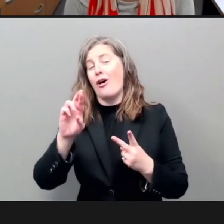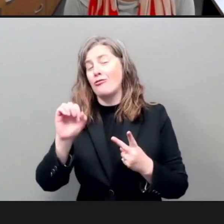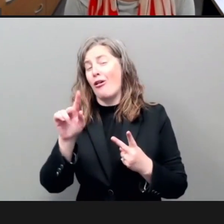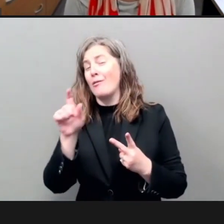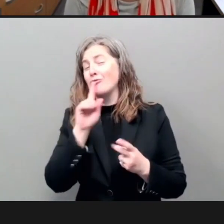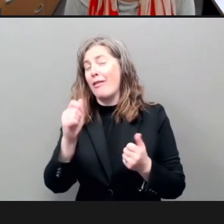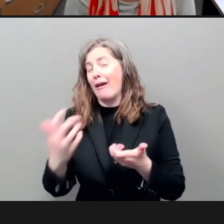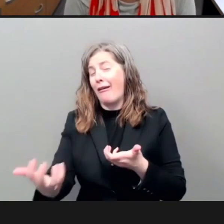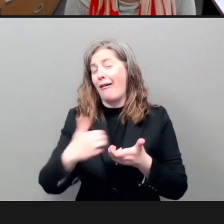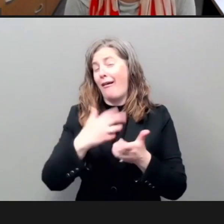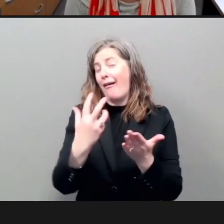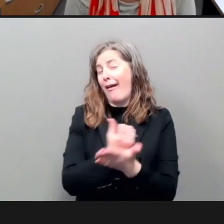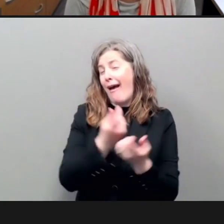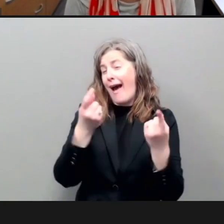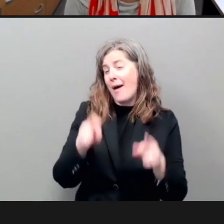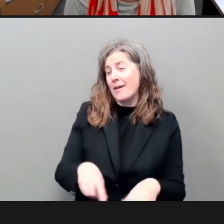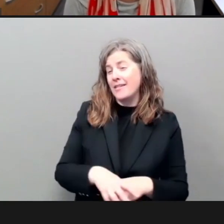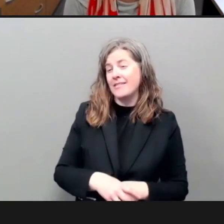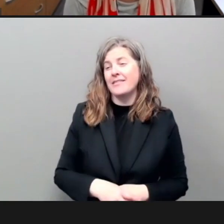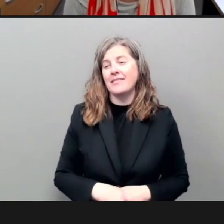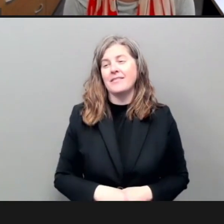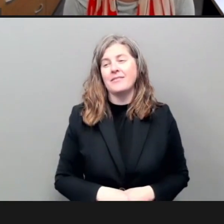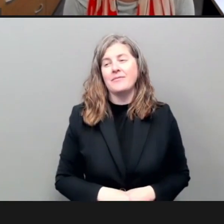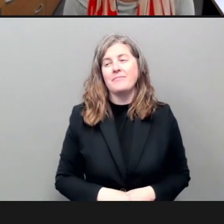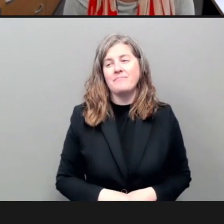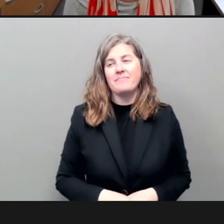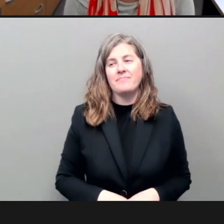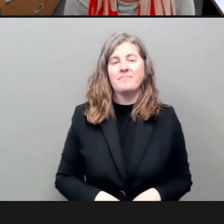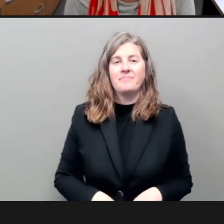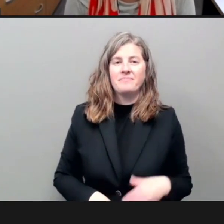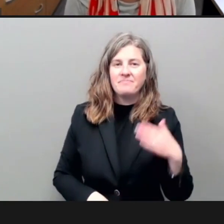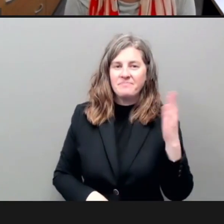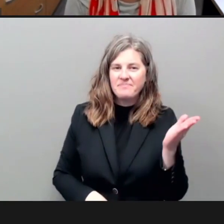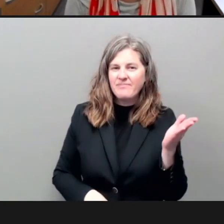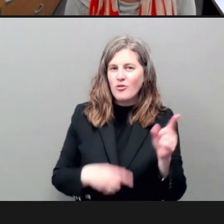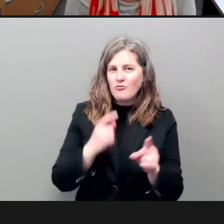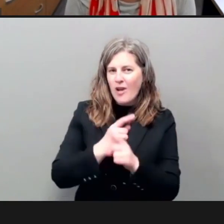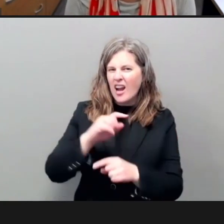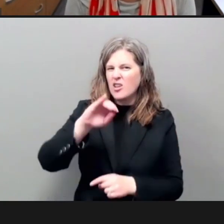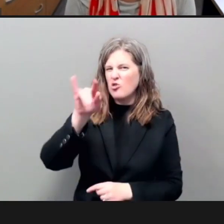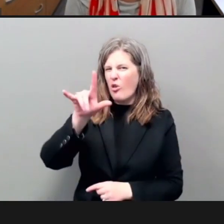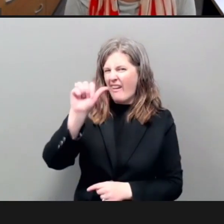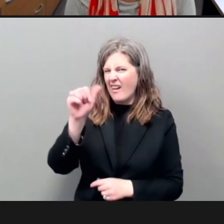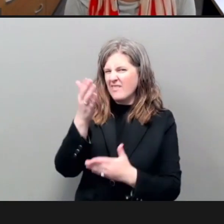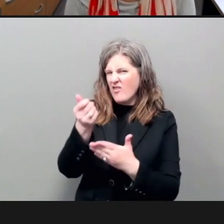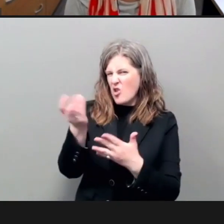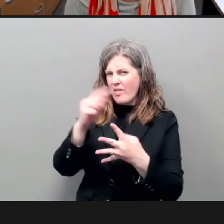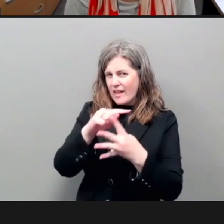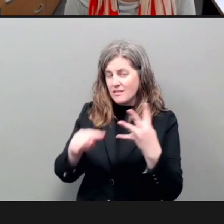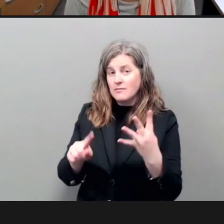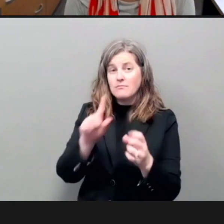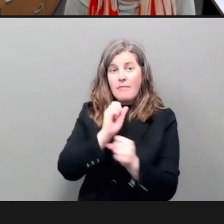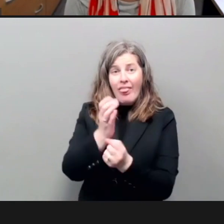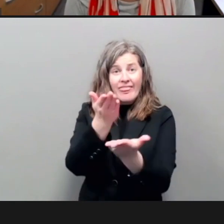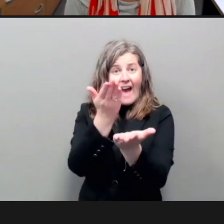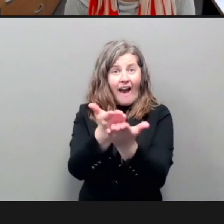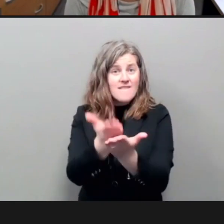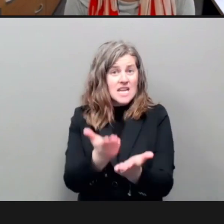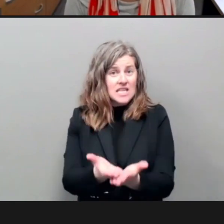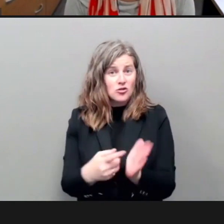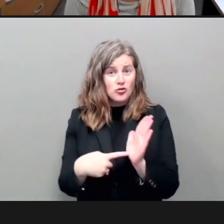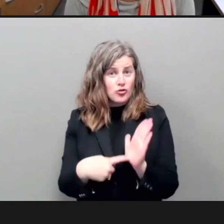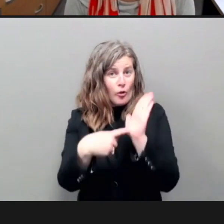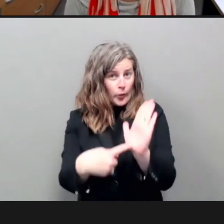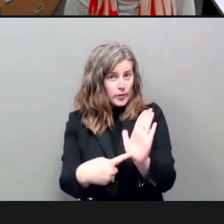happen. Yeah, exactly. So Julia, couple things. One is the evidence